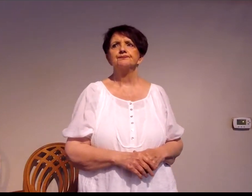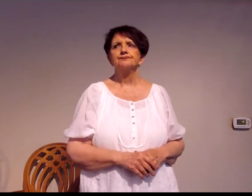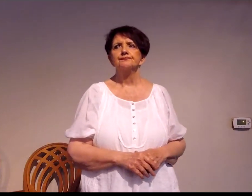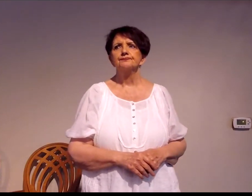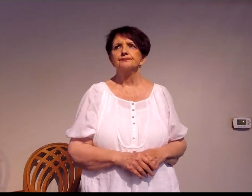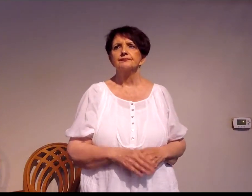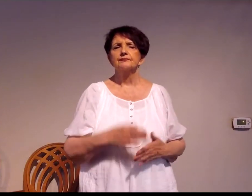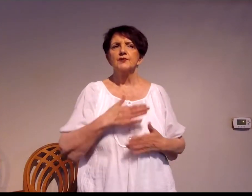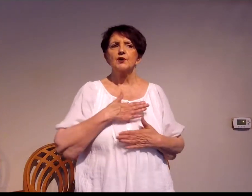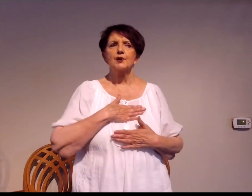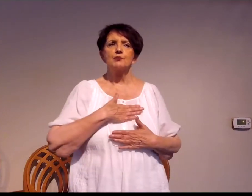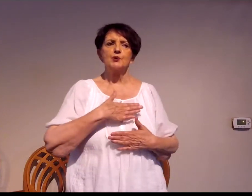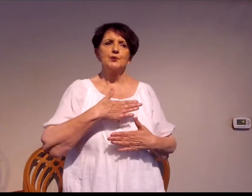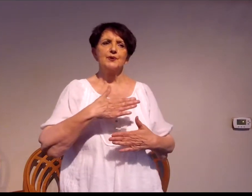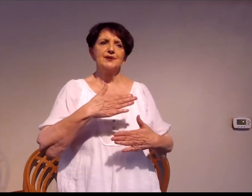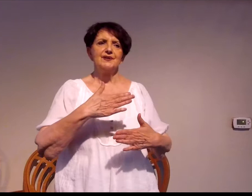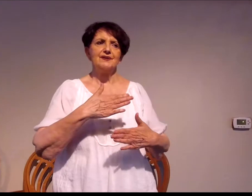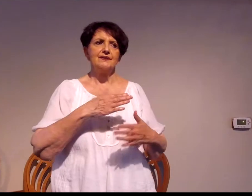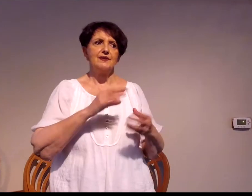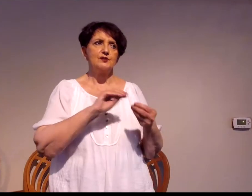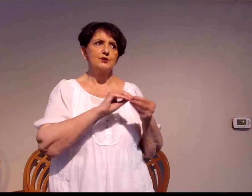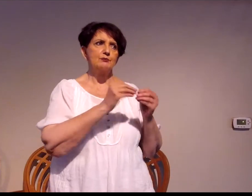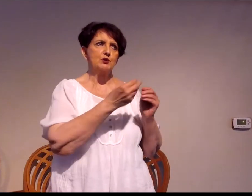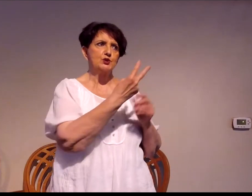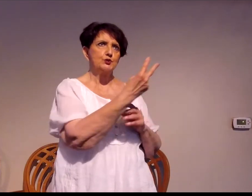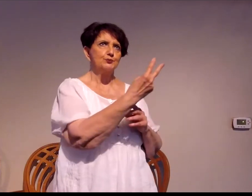Okay, take a breath. That's number 2.